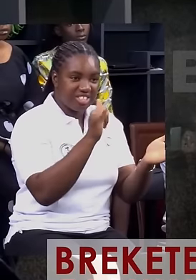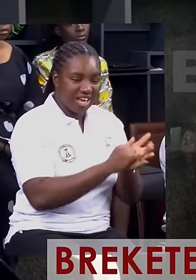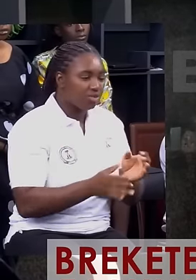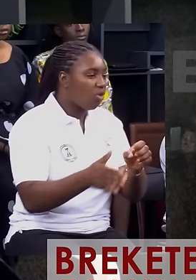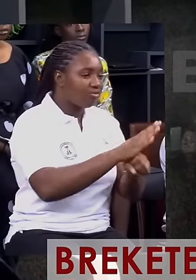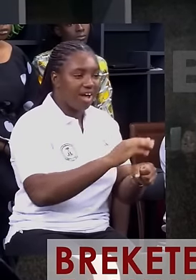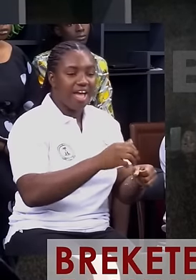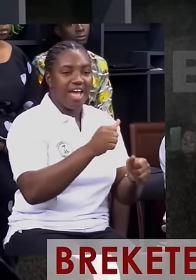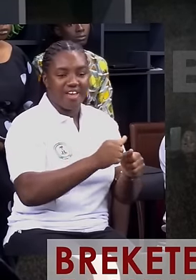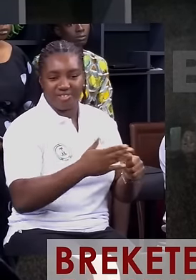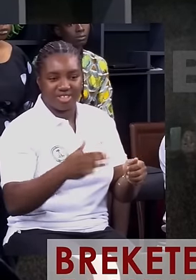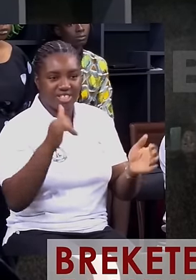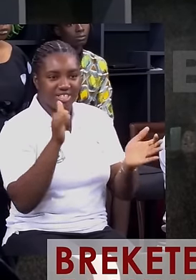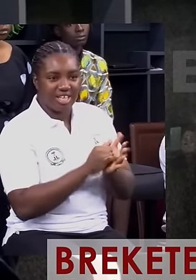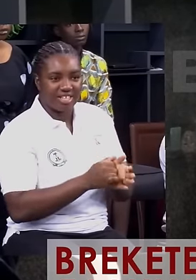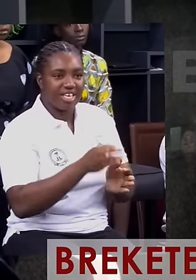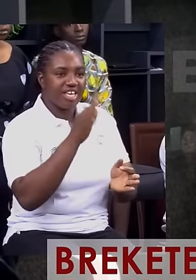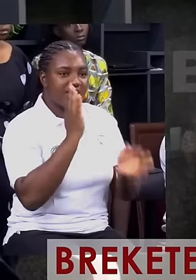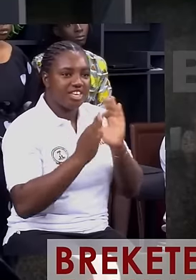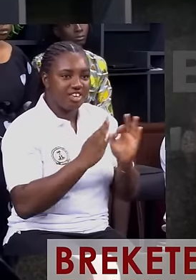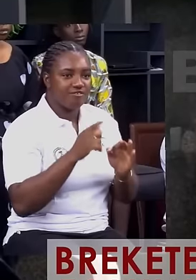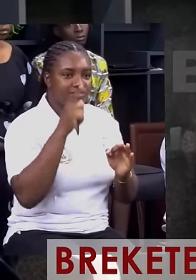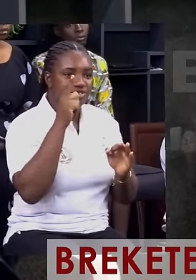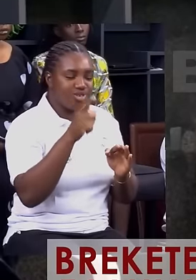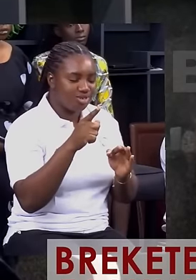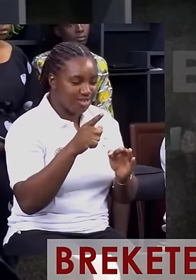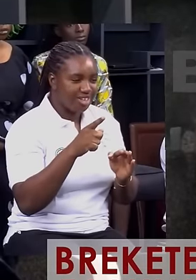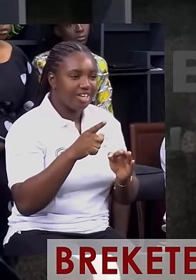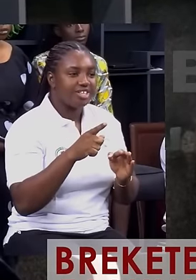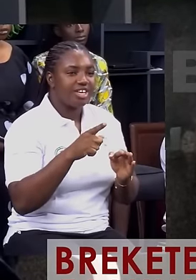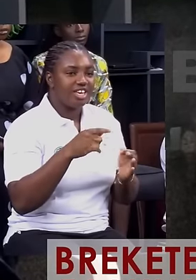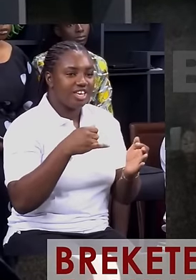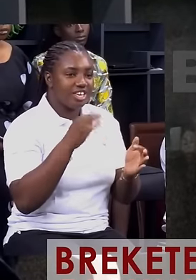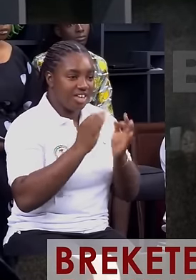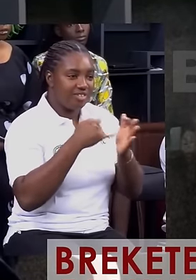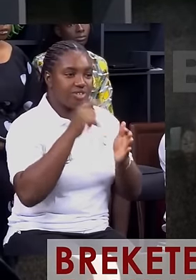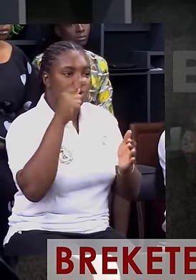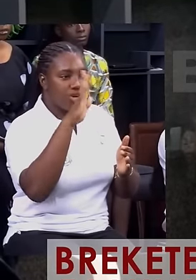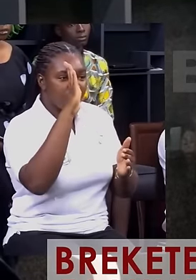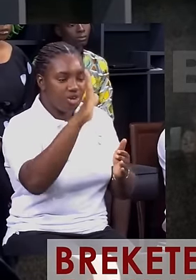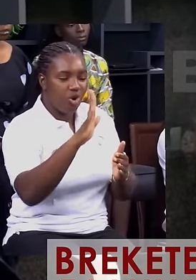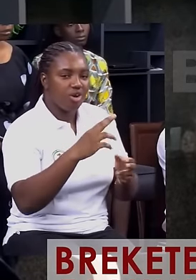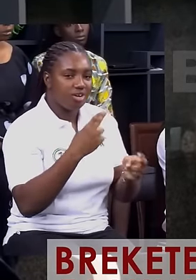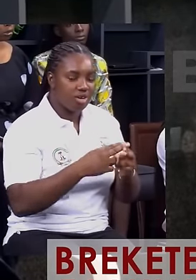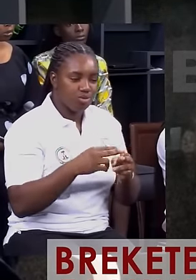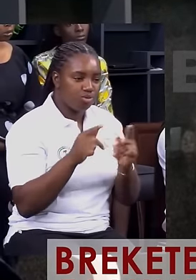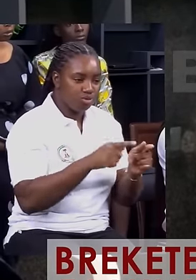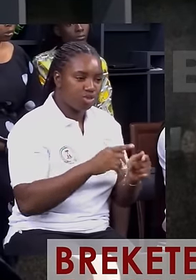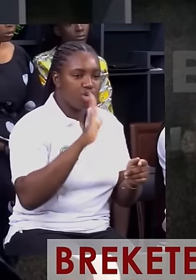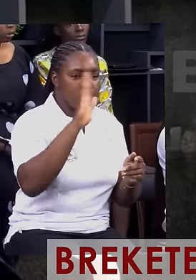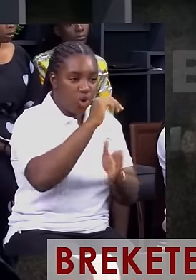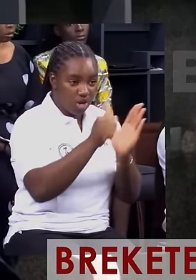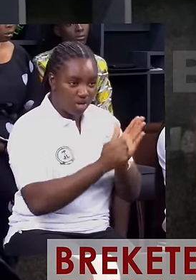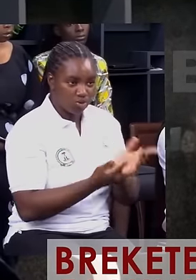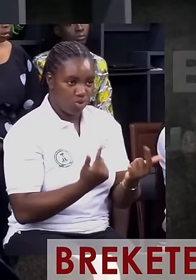where even if you just your name, you put your date of birth pops up. So we have to take what you tell us. But beyond that,